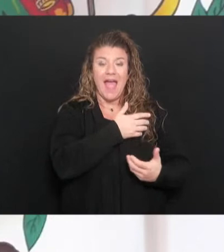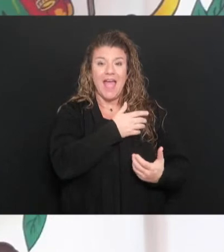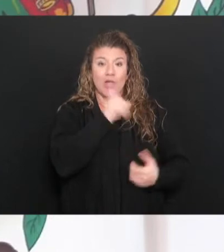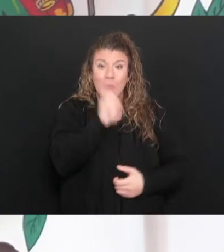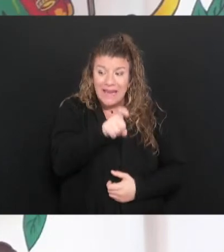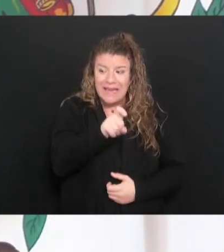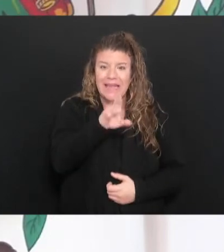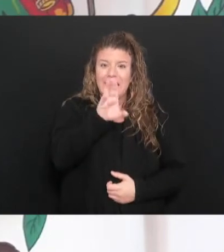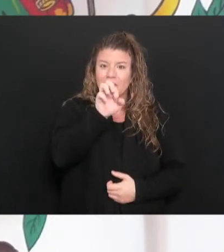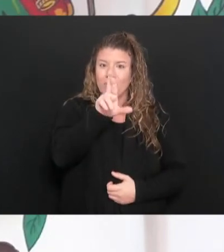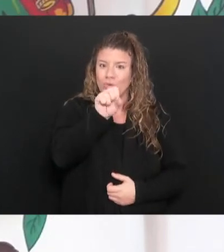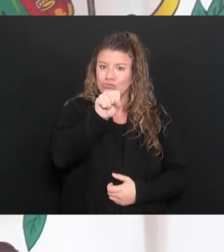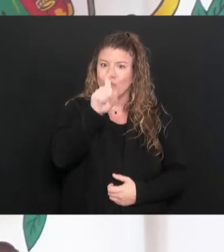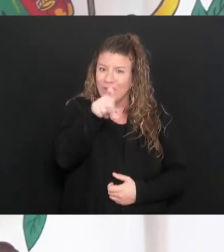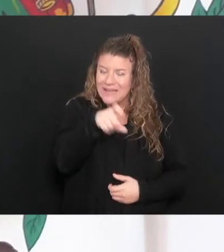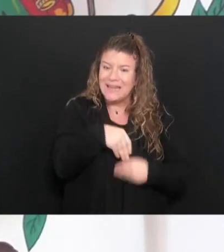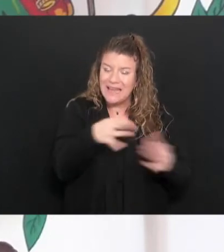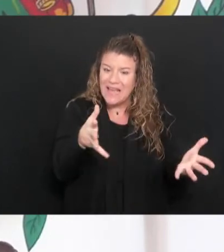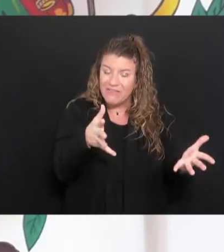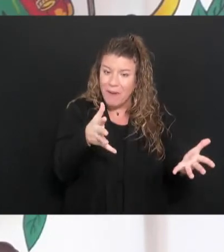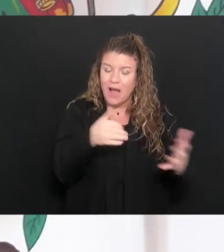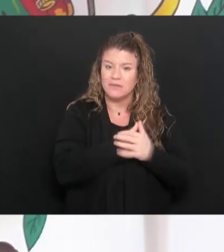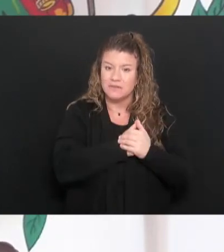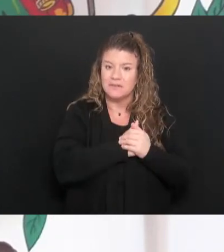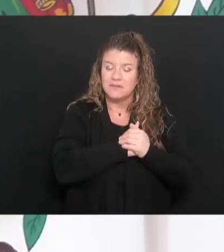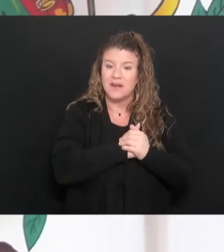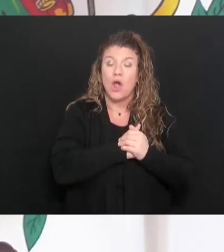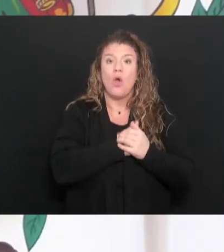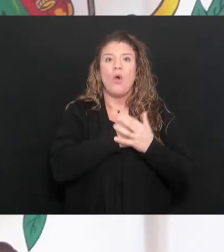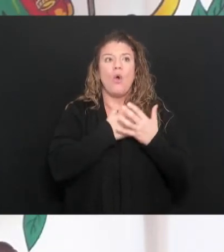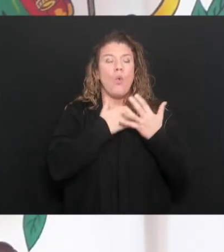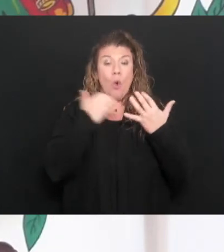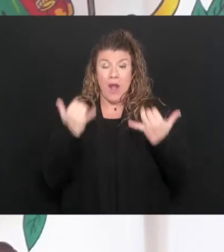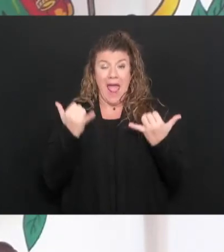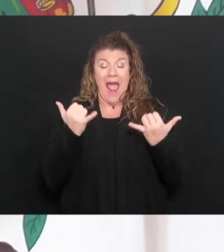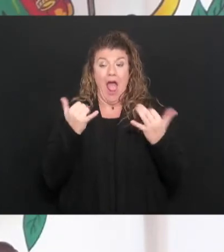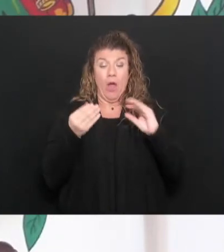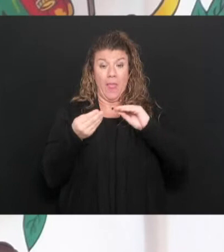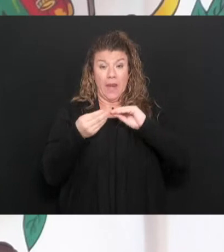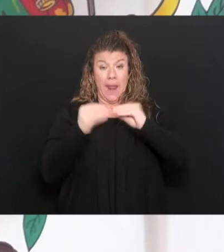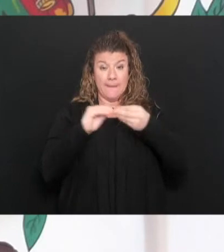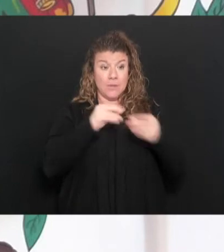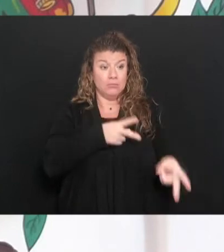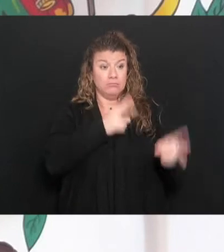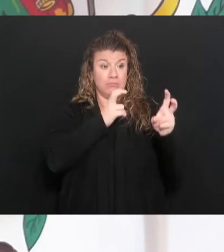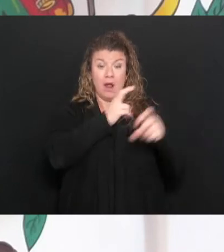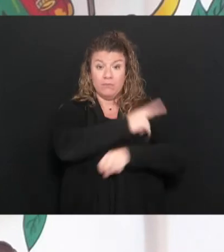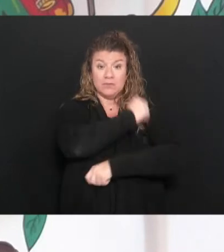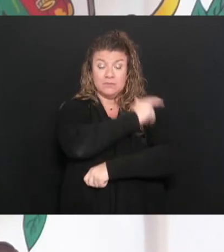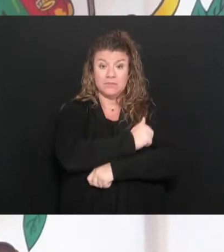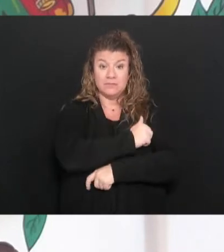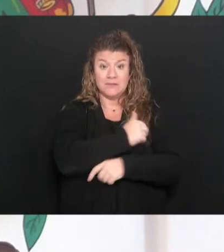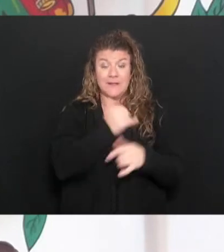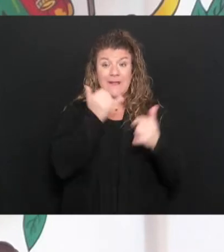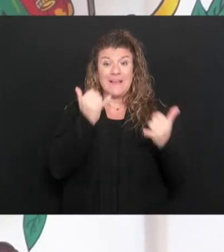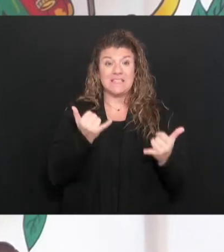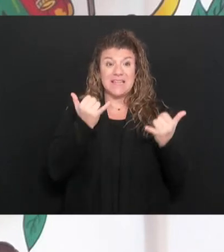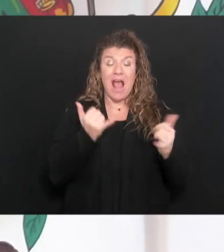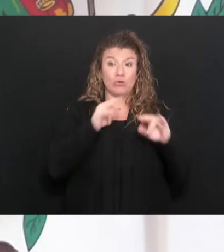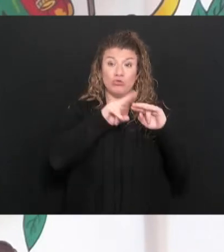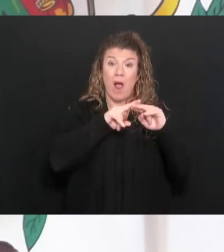booster shots. Well, now the number of hospitalized has now